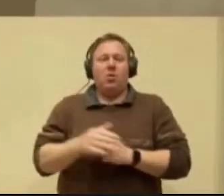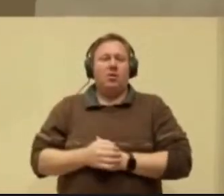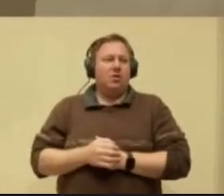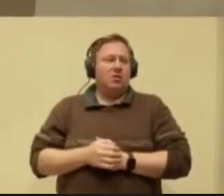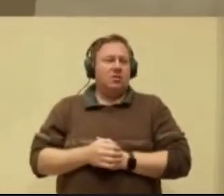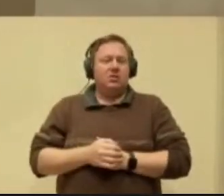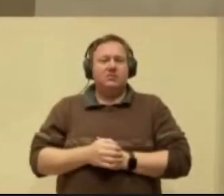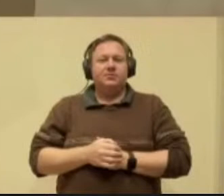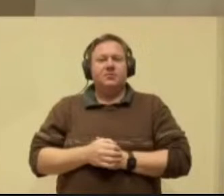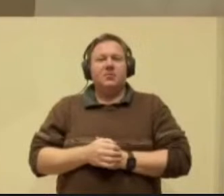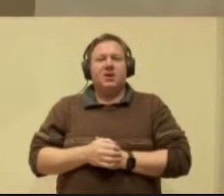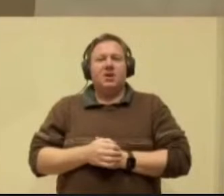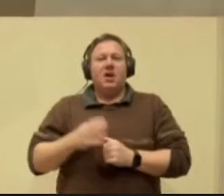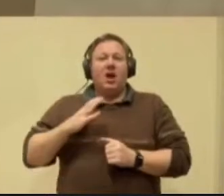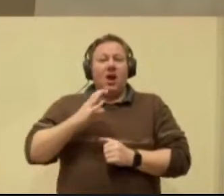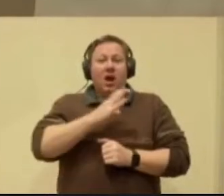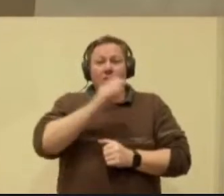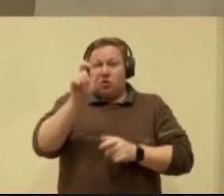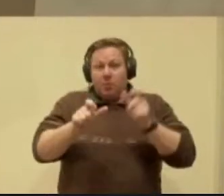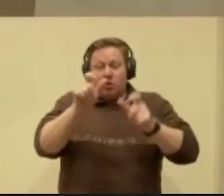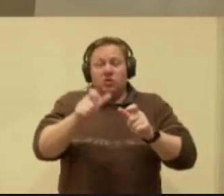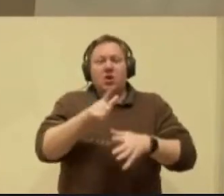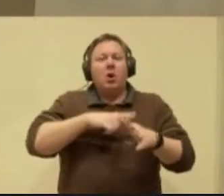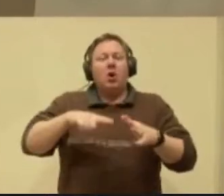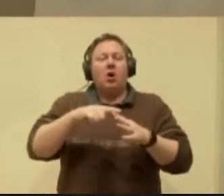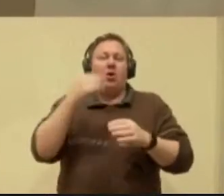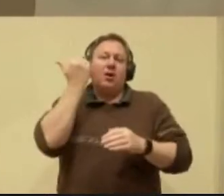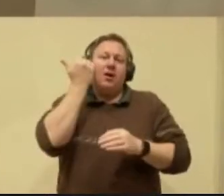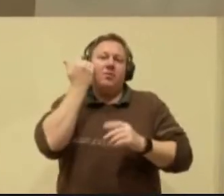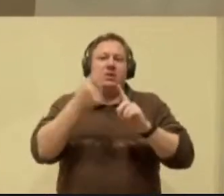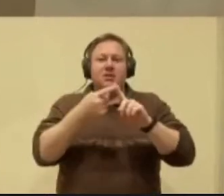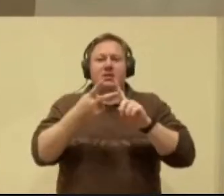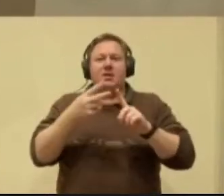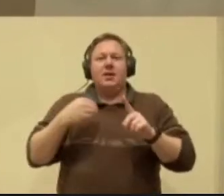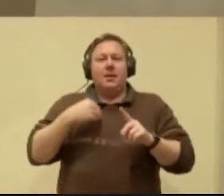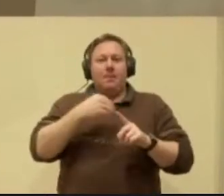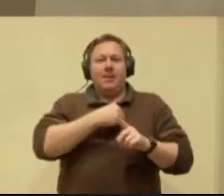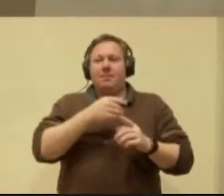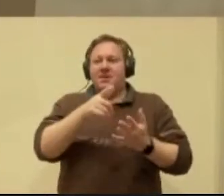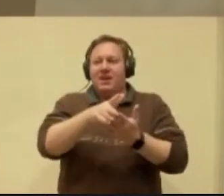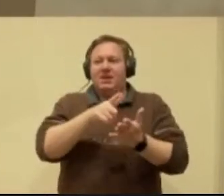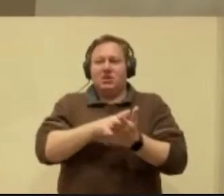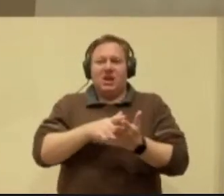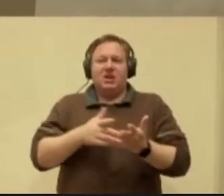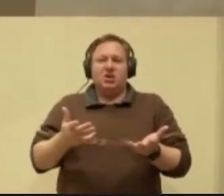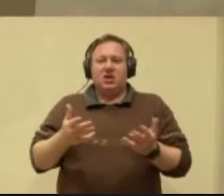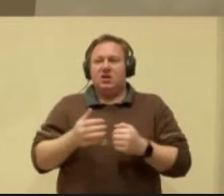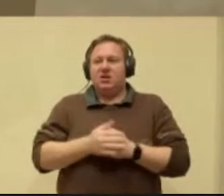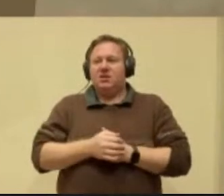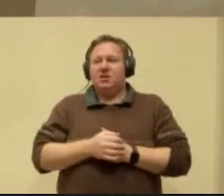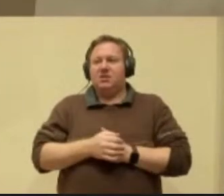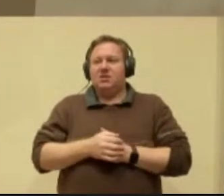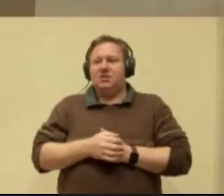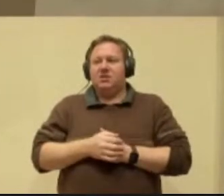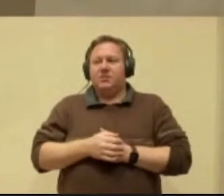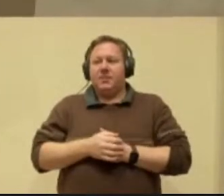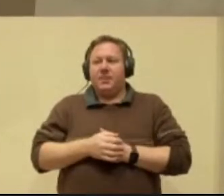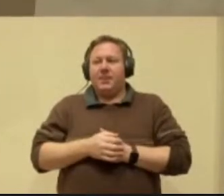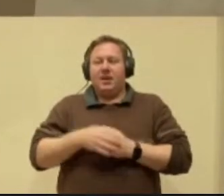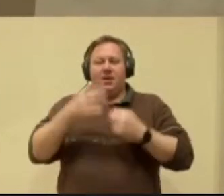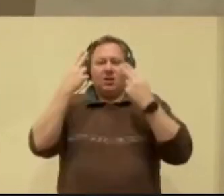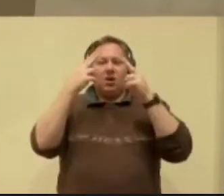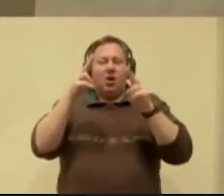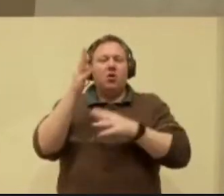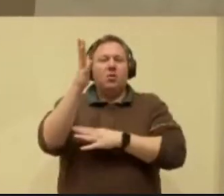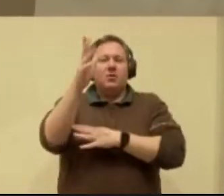and my counselors from local government members of the legislature who are here vulnerable speaker and